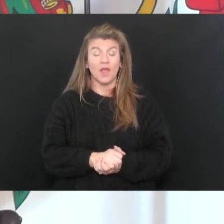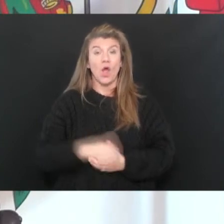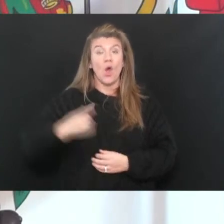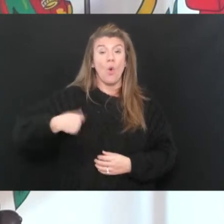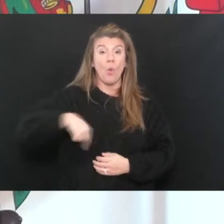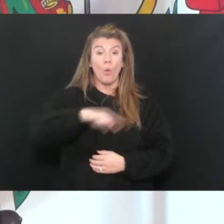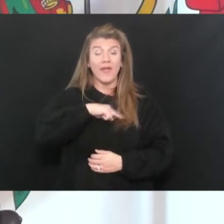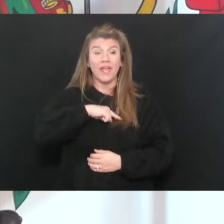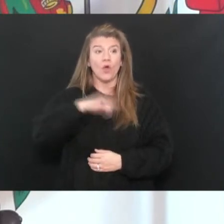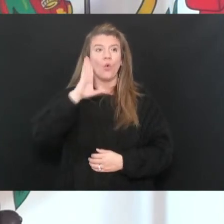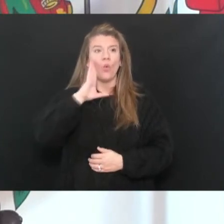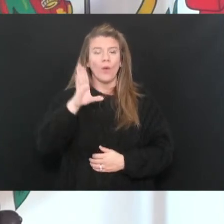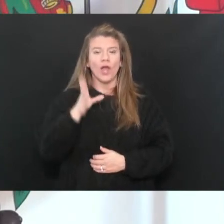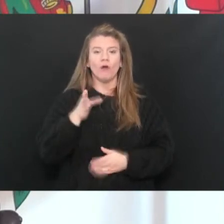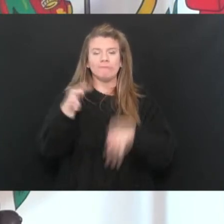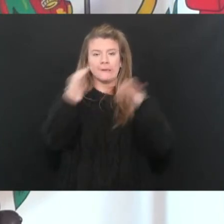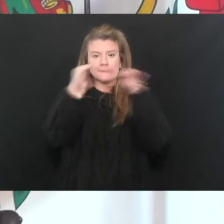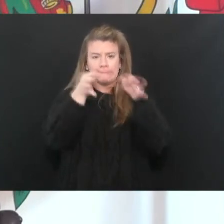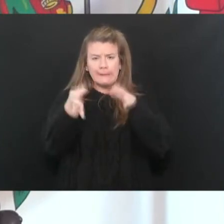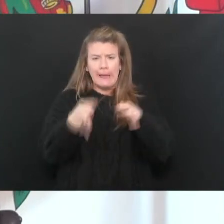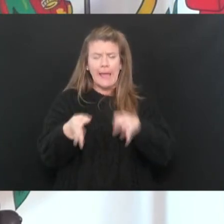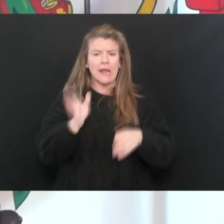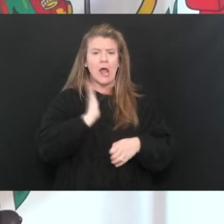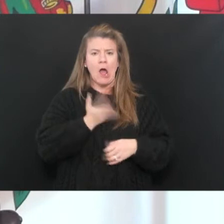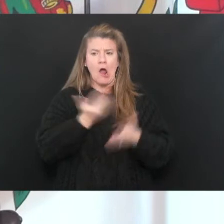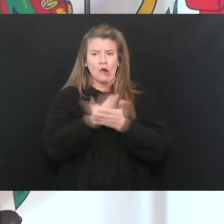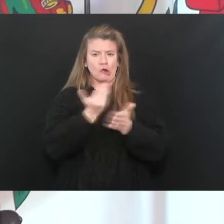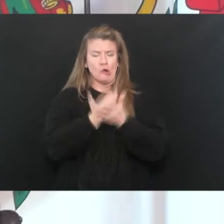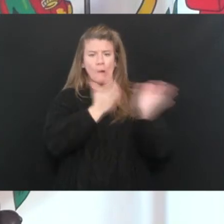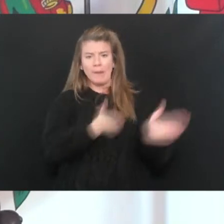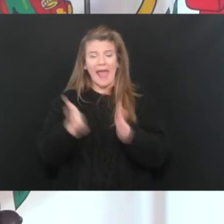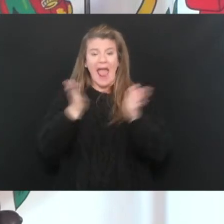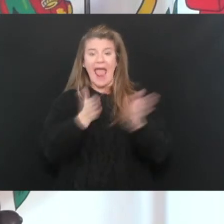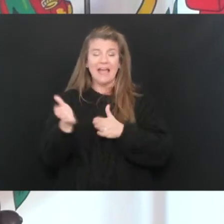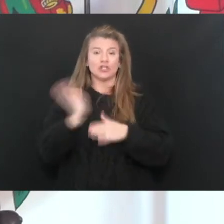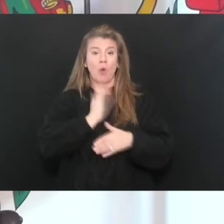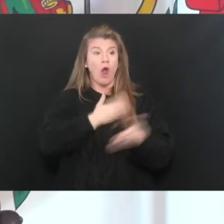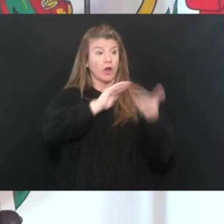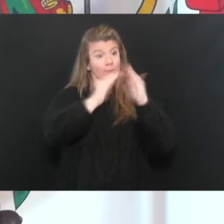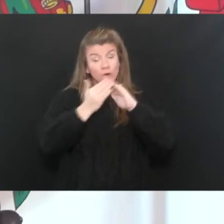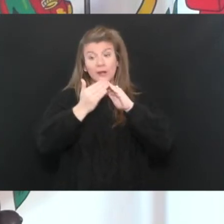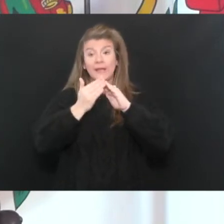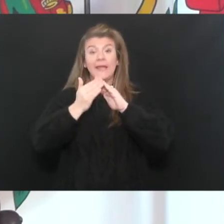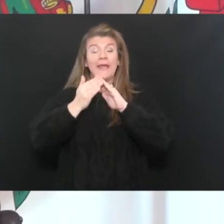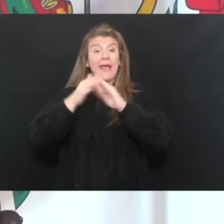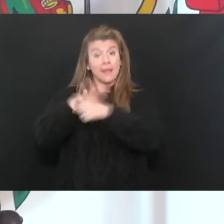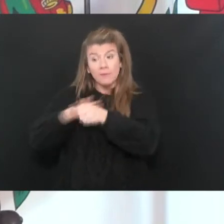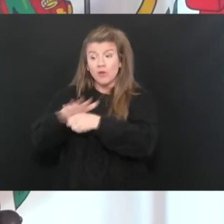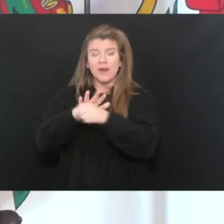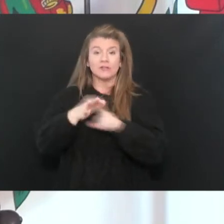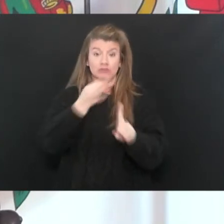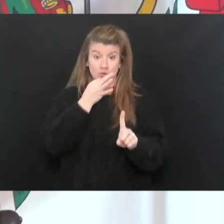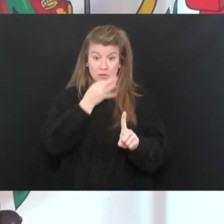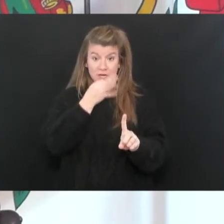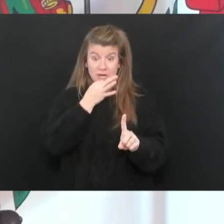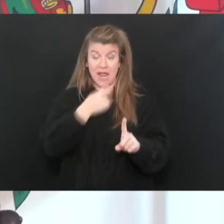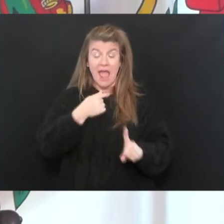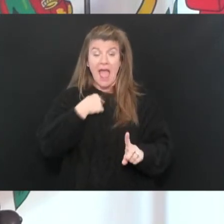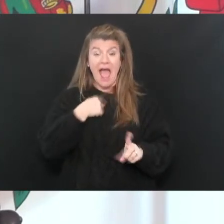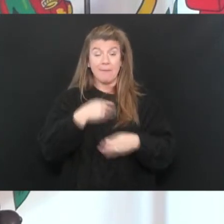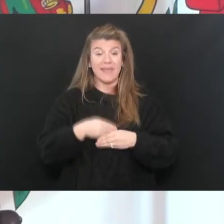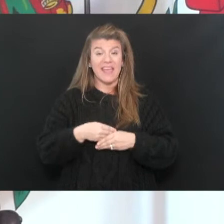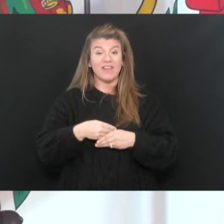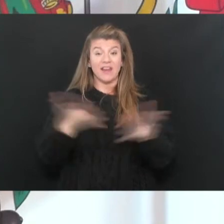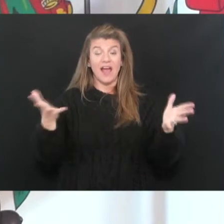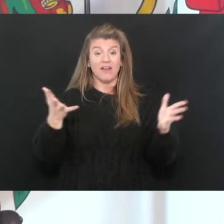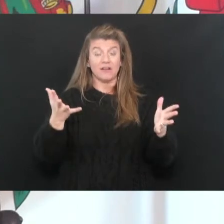to give the details to our communities and our businesses immediately. I've given all of our folks 24 hours